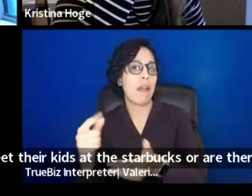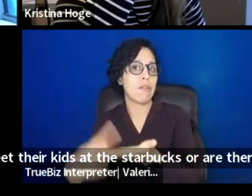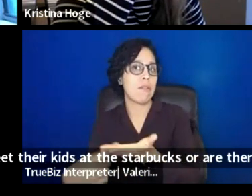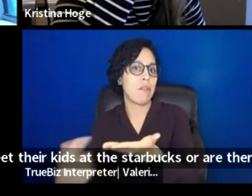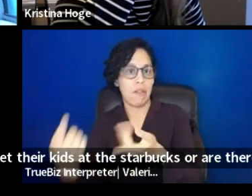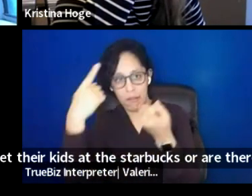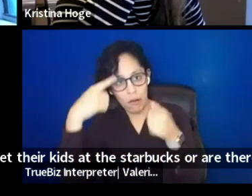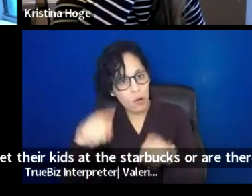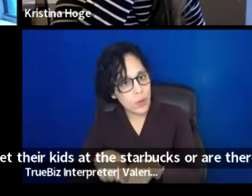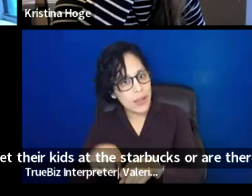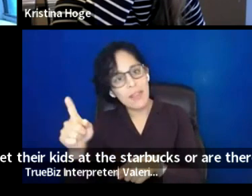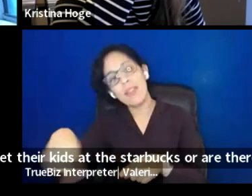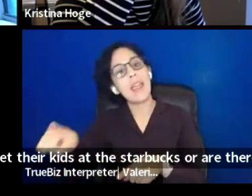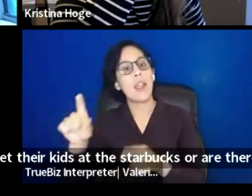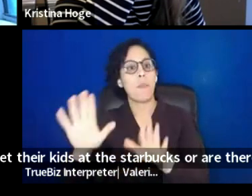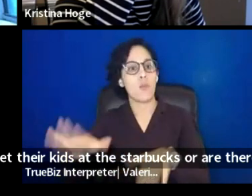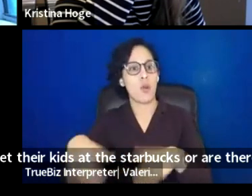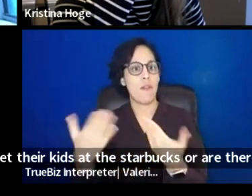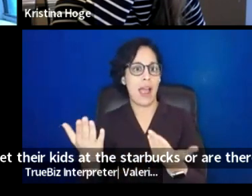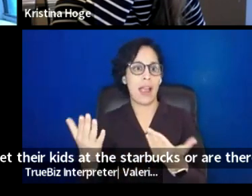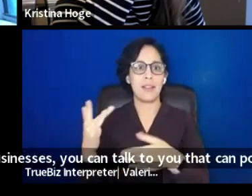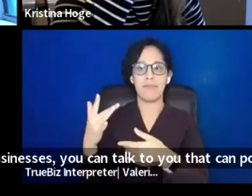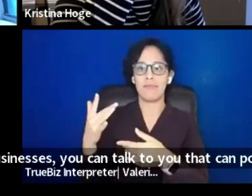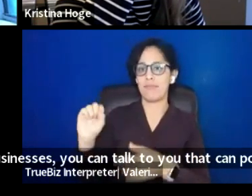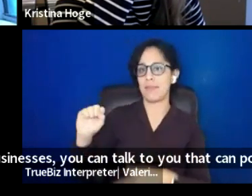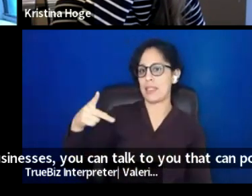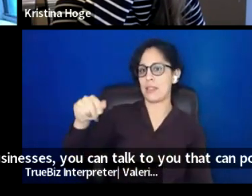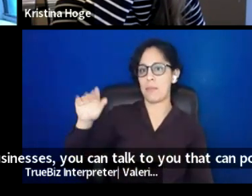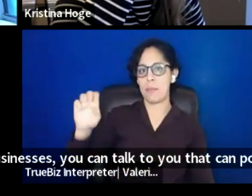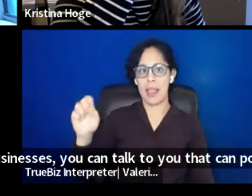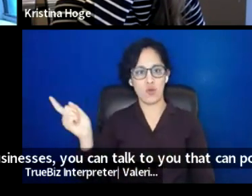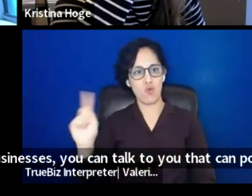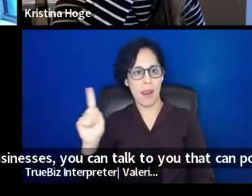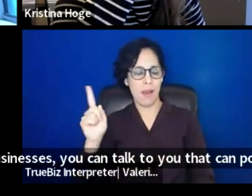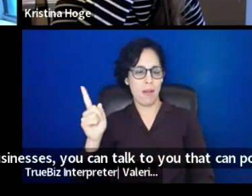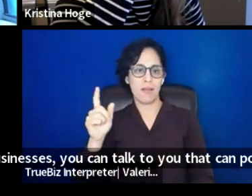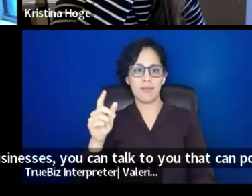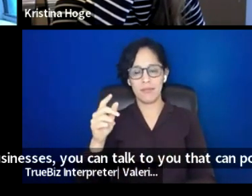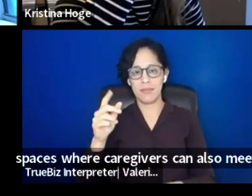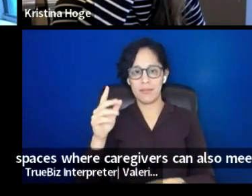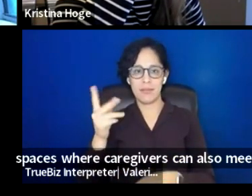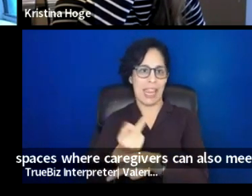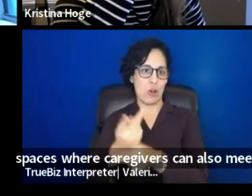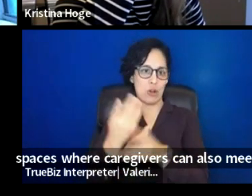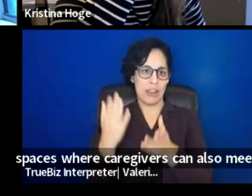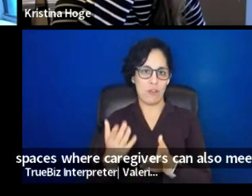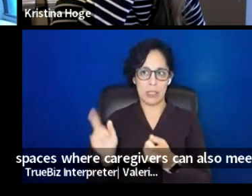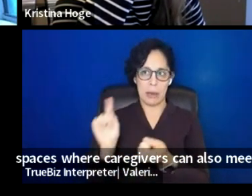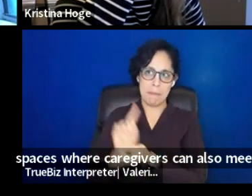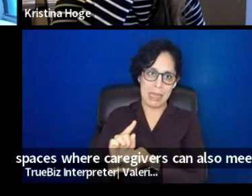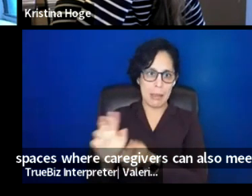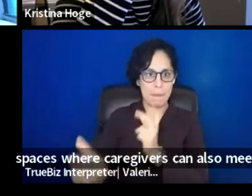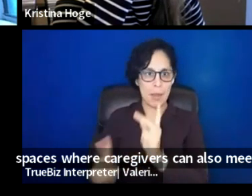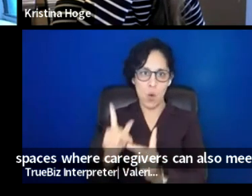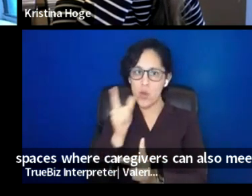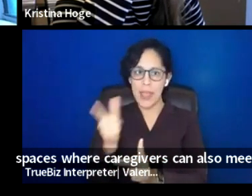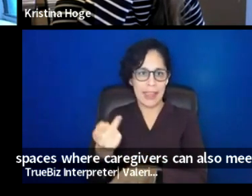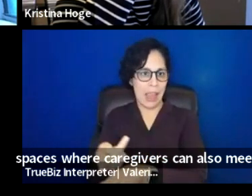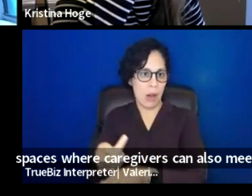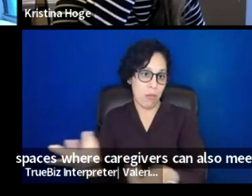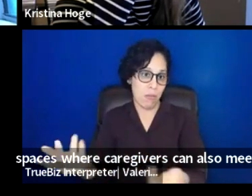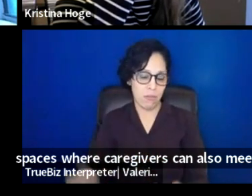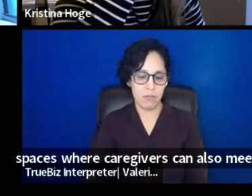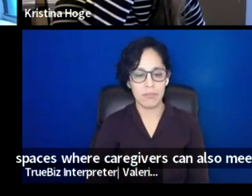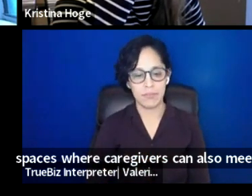can potentially be spaces where caregivers can also meet their the people they take care of?